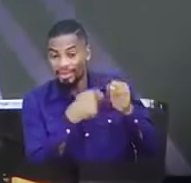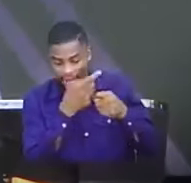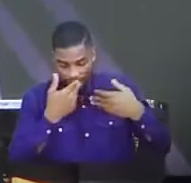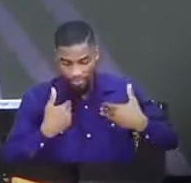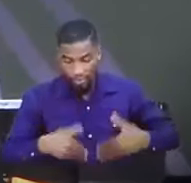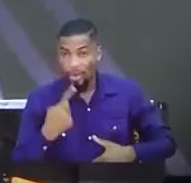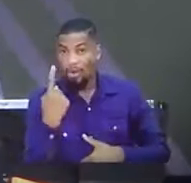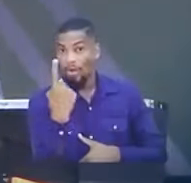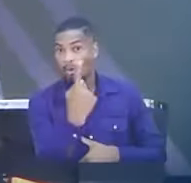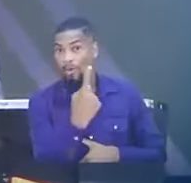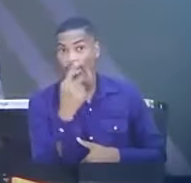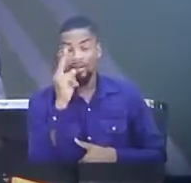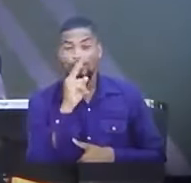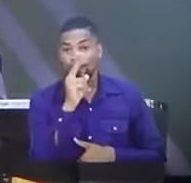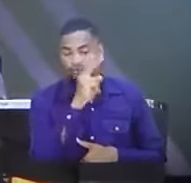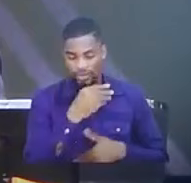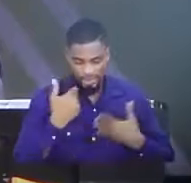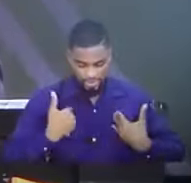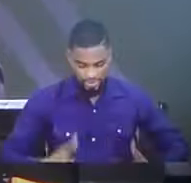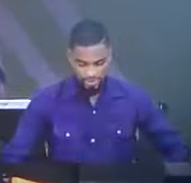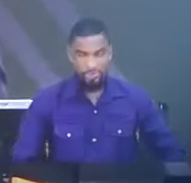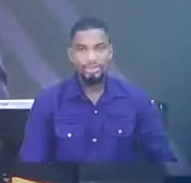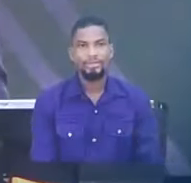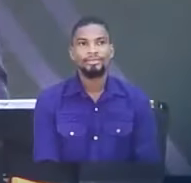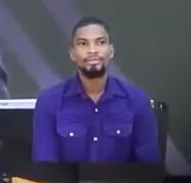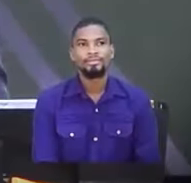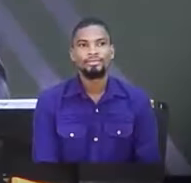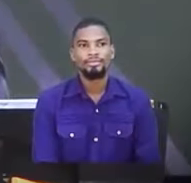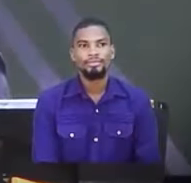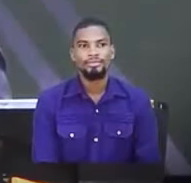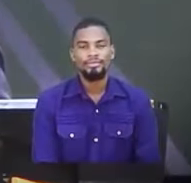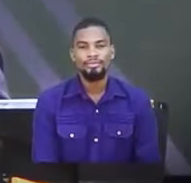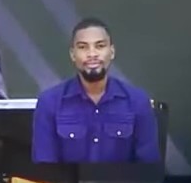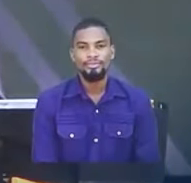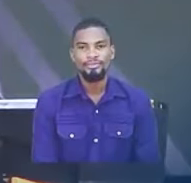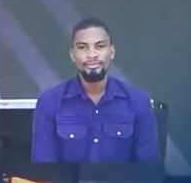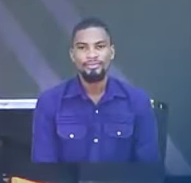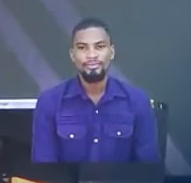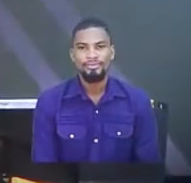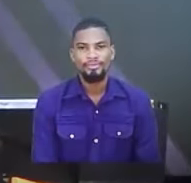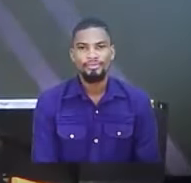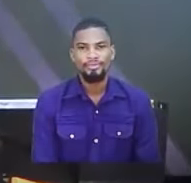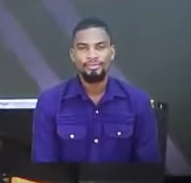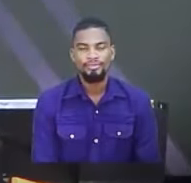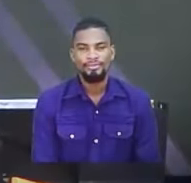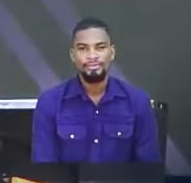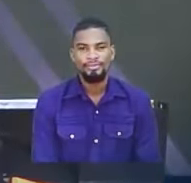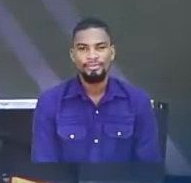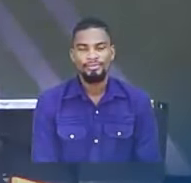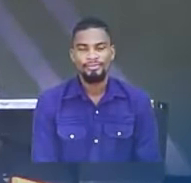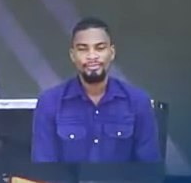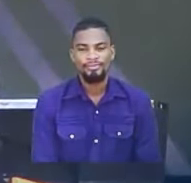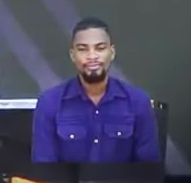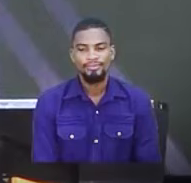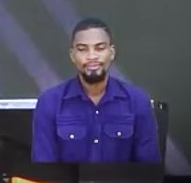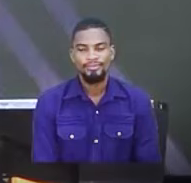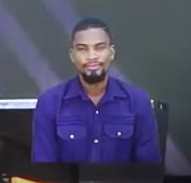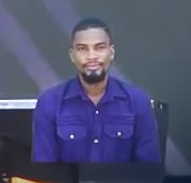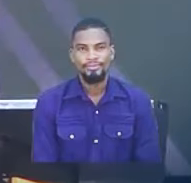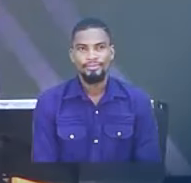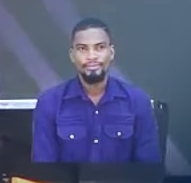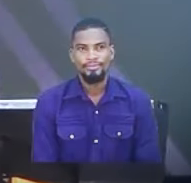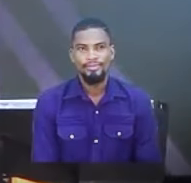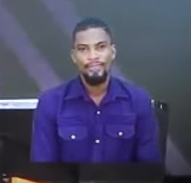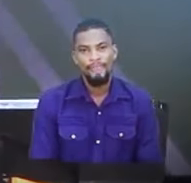virgin daughters of the kings wore. Let's see what she did to the robe. Next verse.